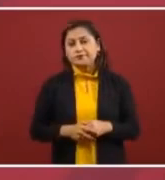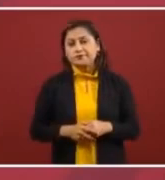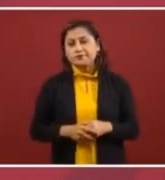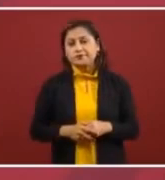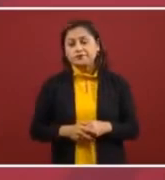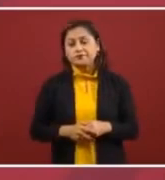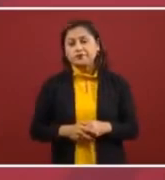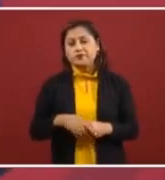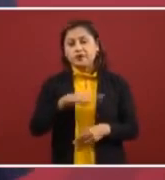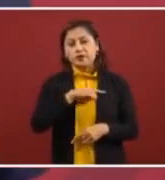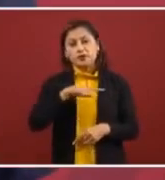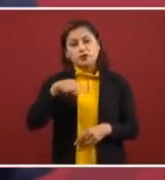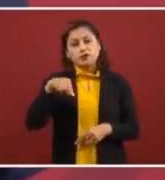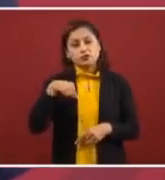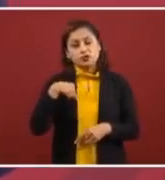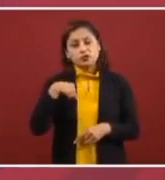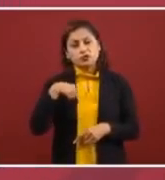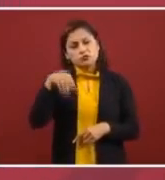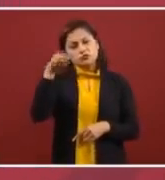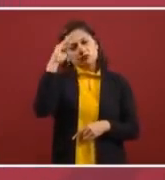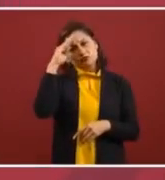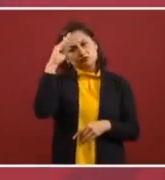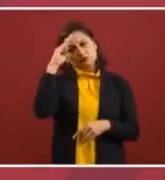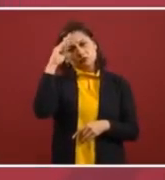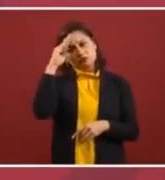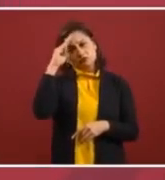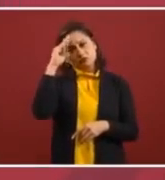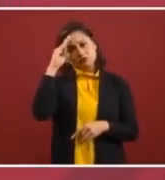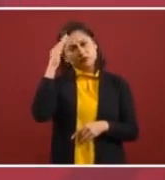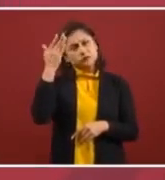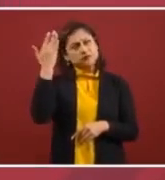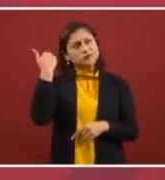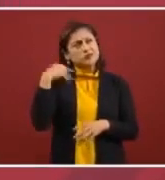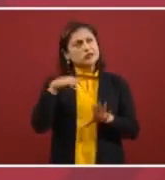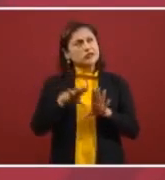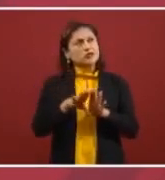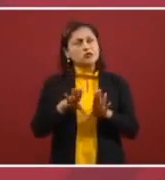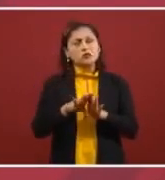situation, and we could not risk the life